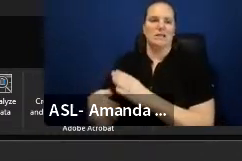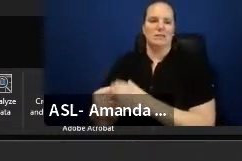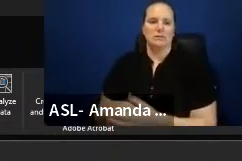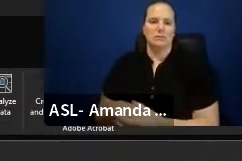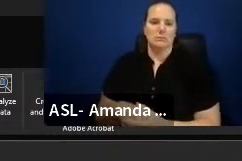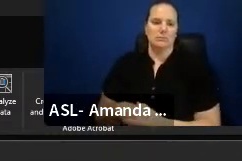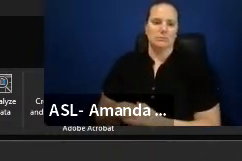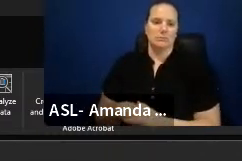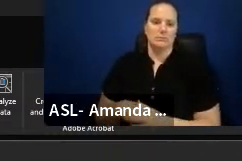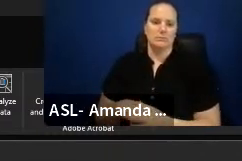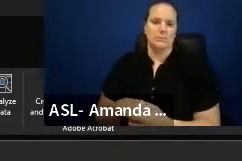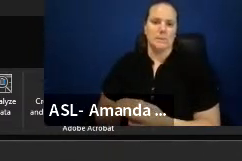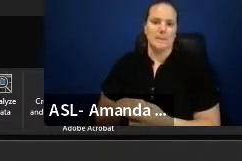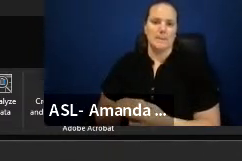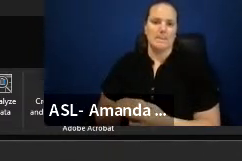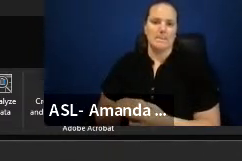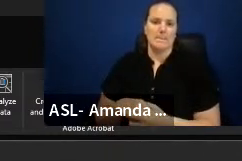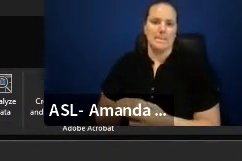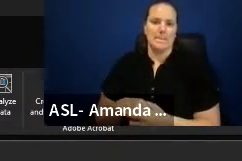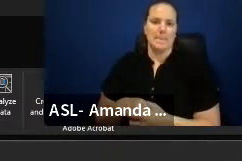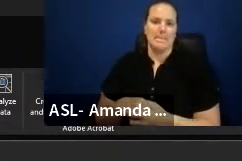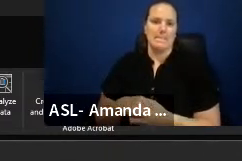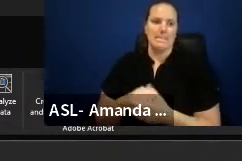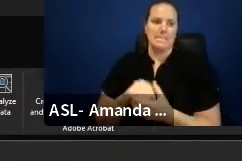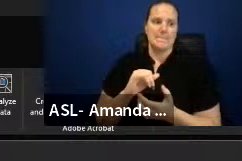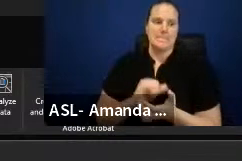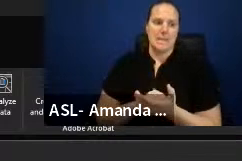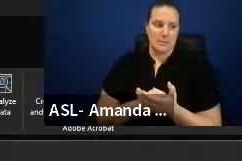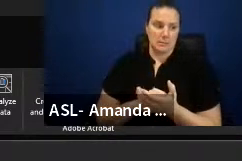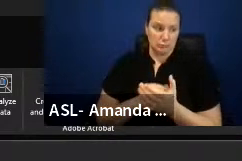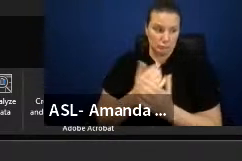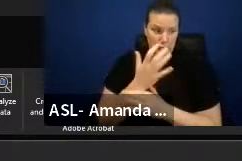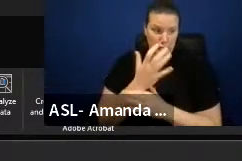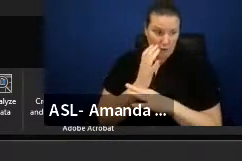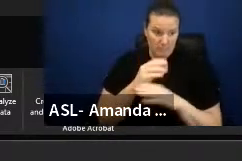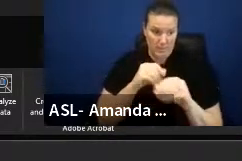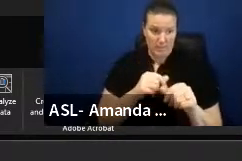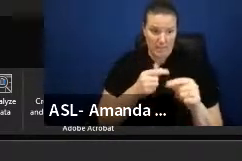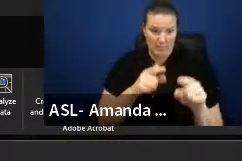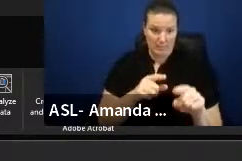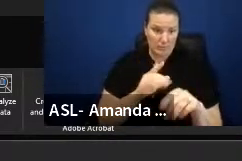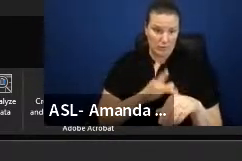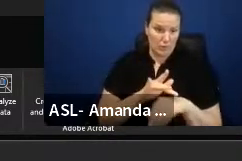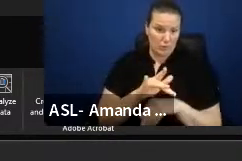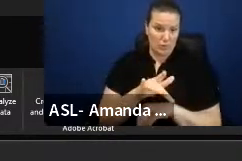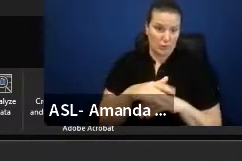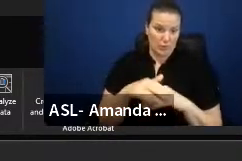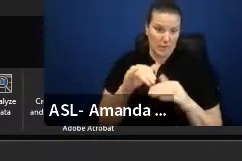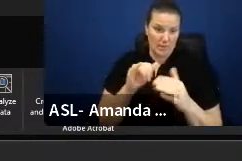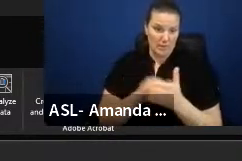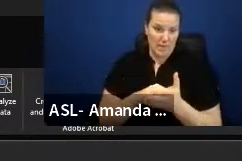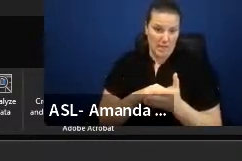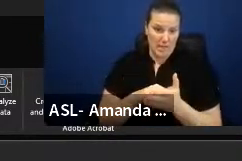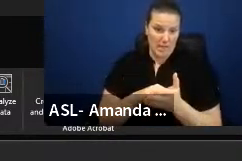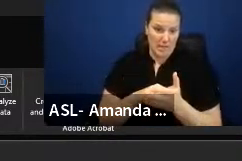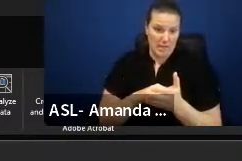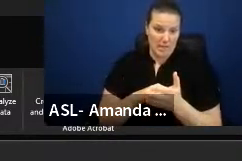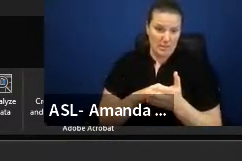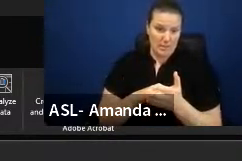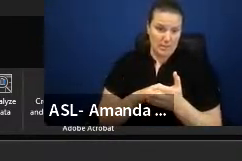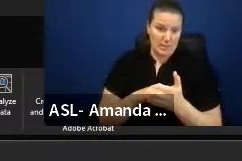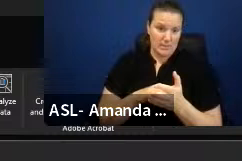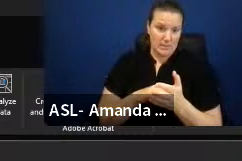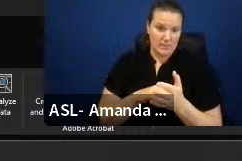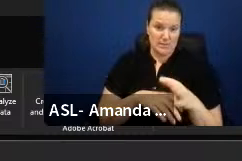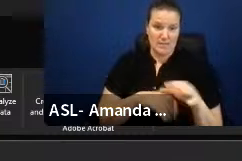Is part of your question about whether or not that tree planting can happen earlier than the take of them? Which is an interesting question of like, I mean,